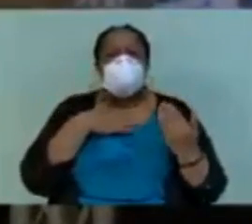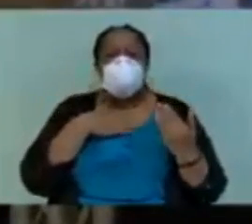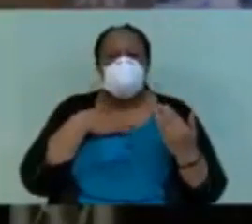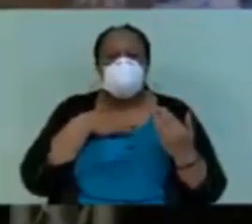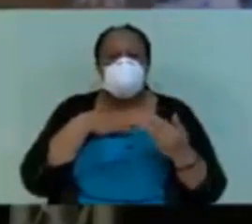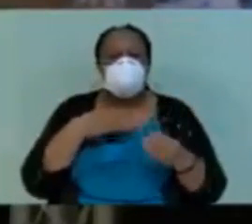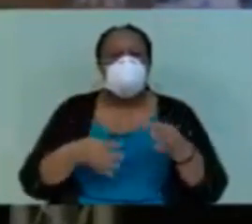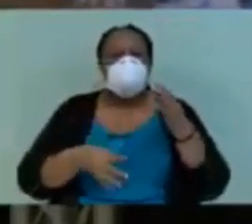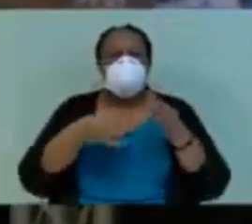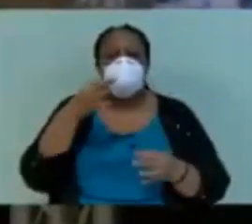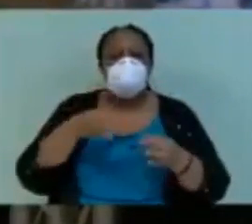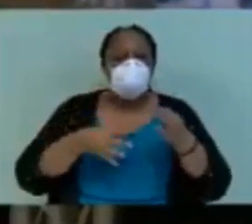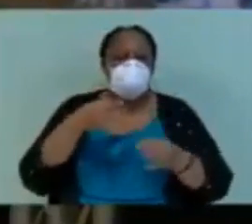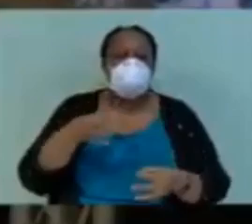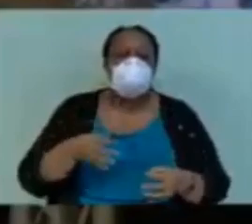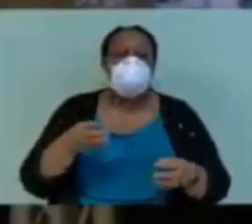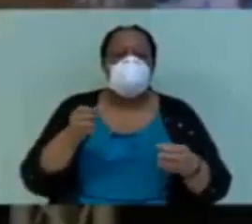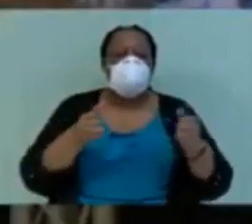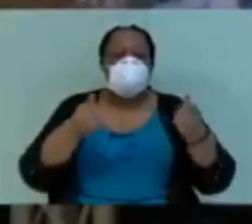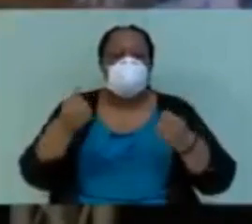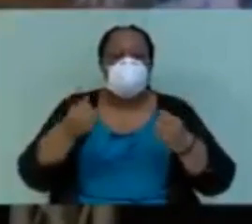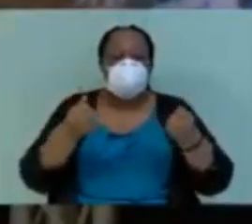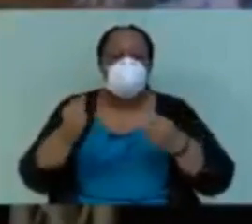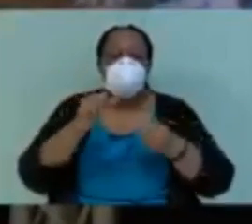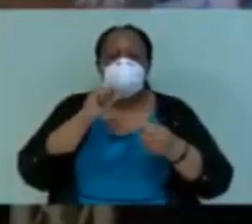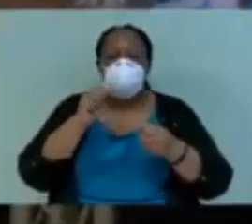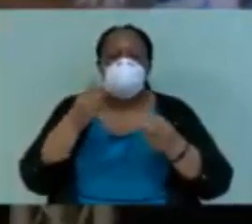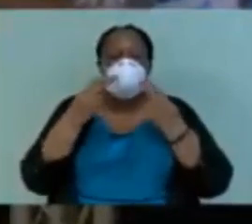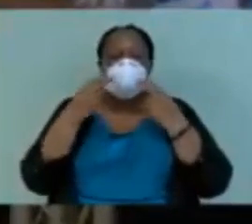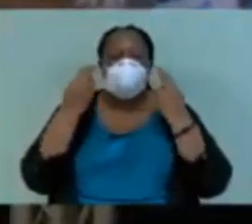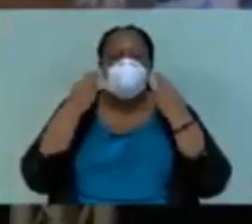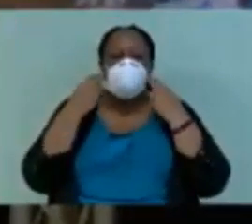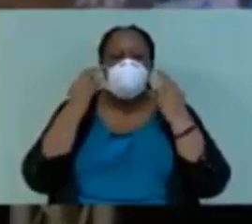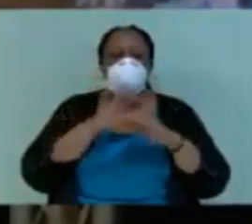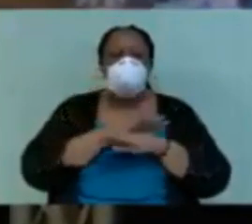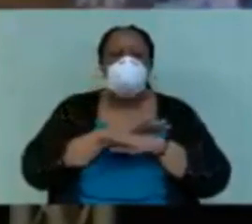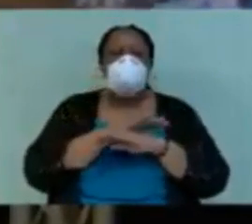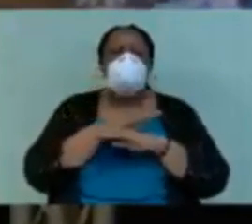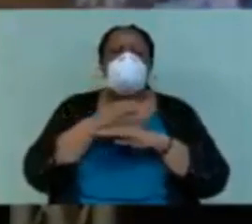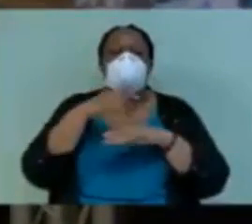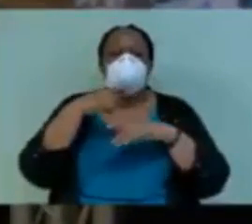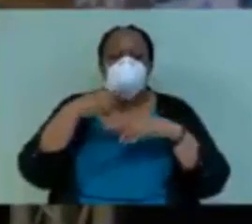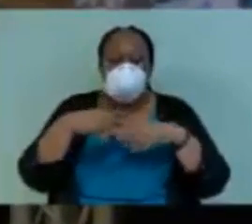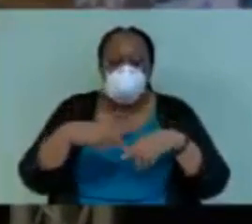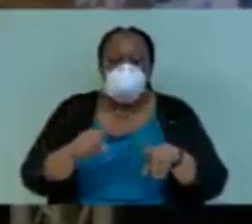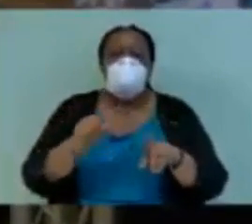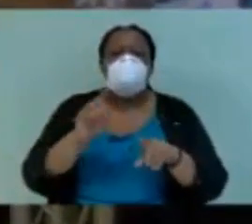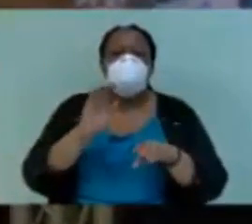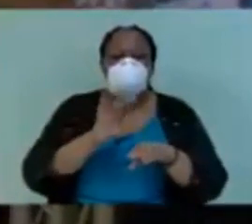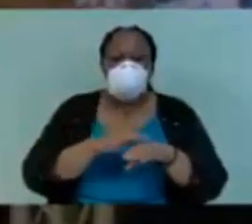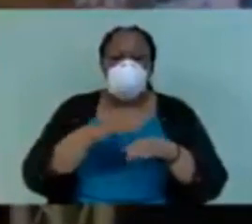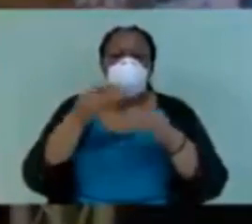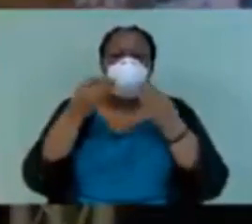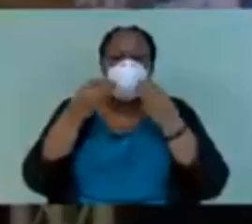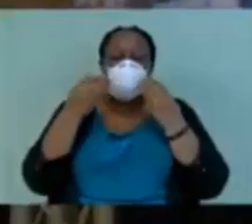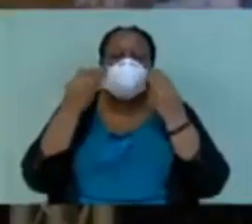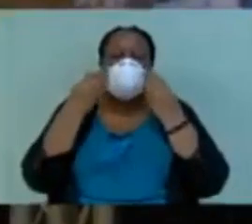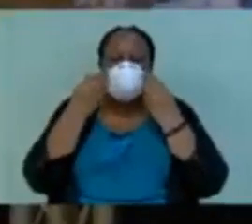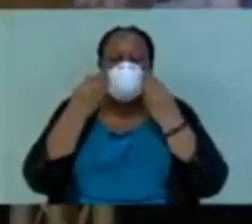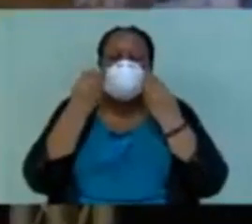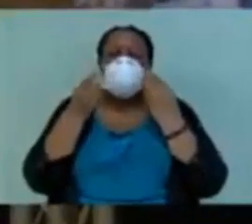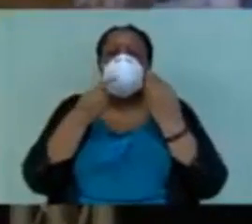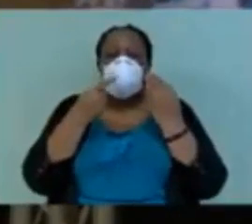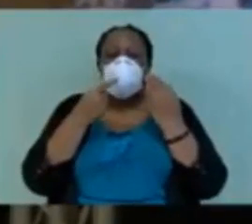Out of the 28 passenger buses, only one driver was not wearing his mask. Again, let me repeat,